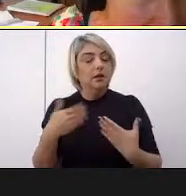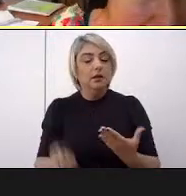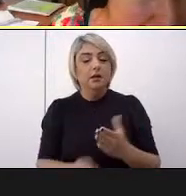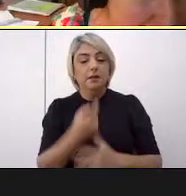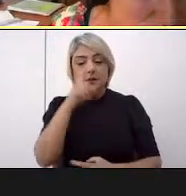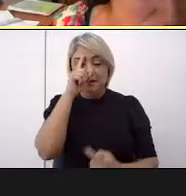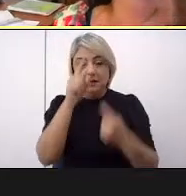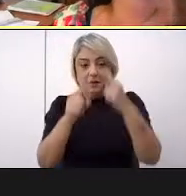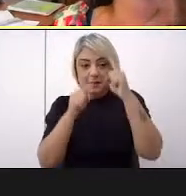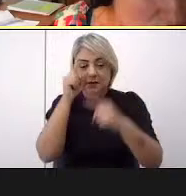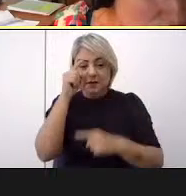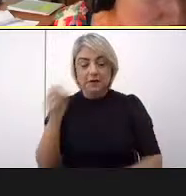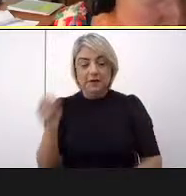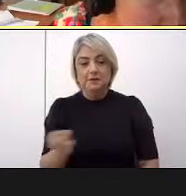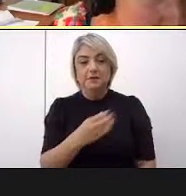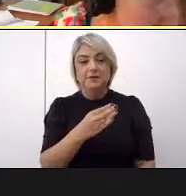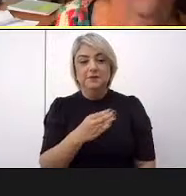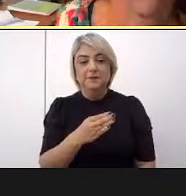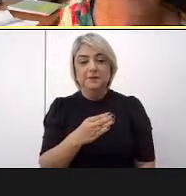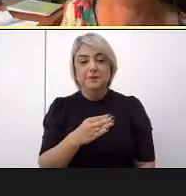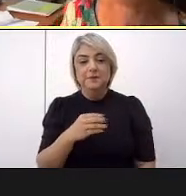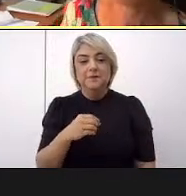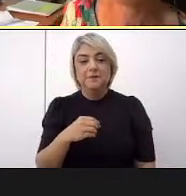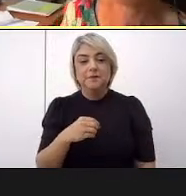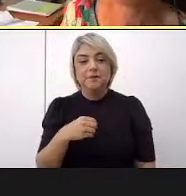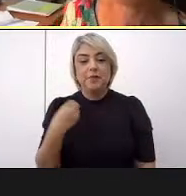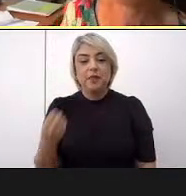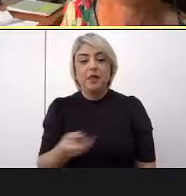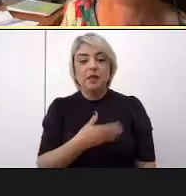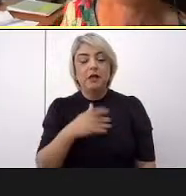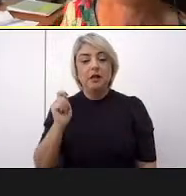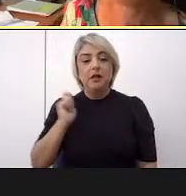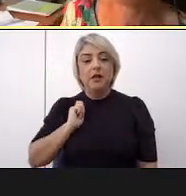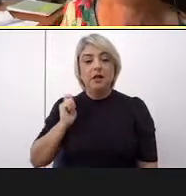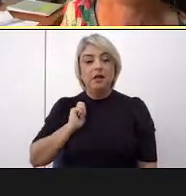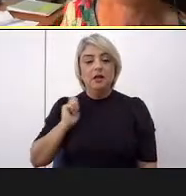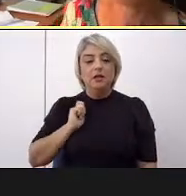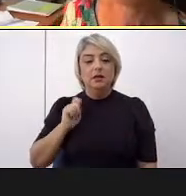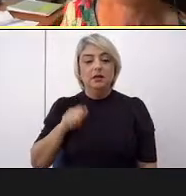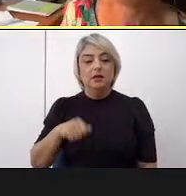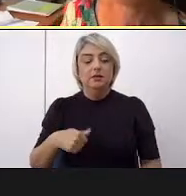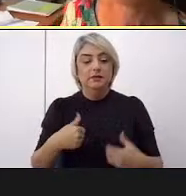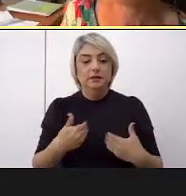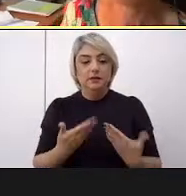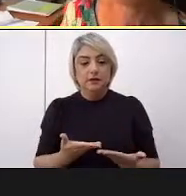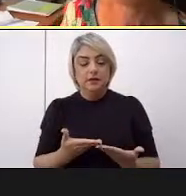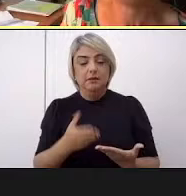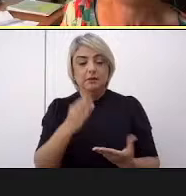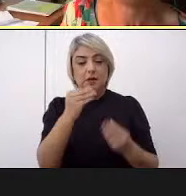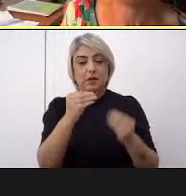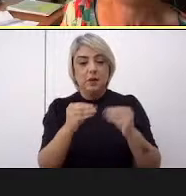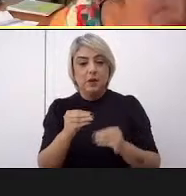new actors to put in place their